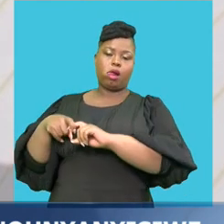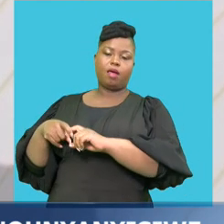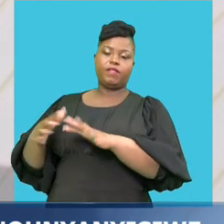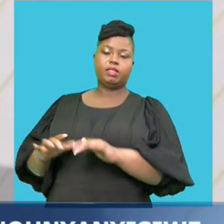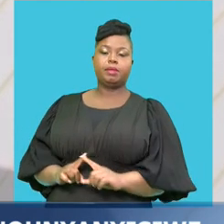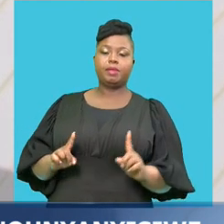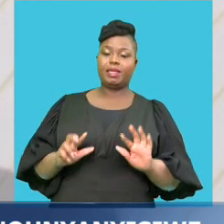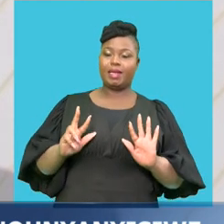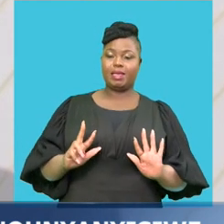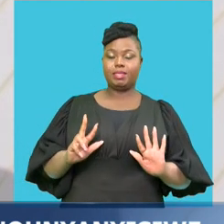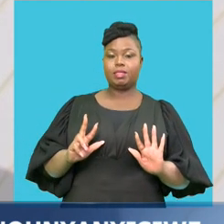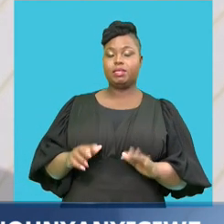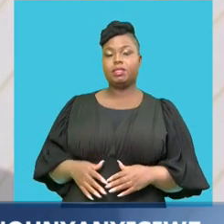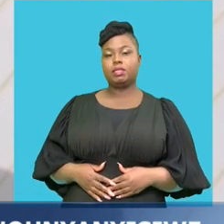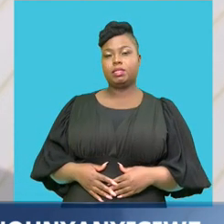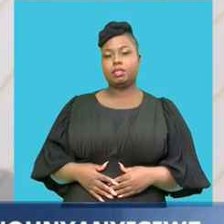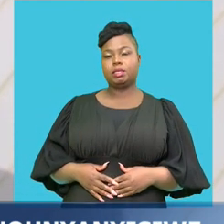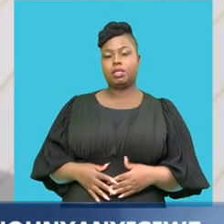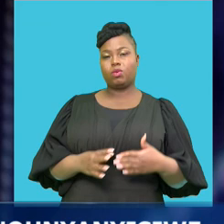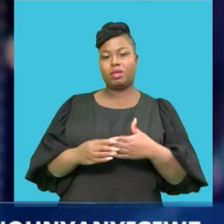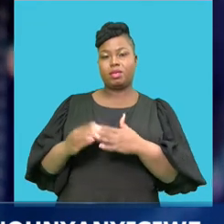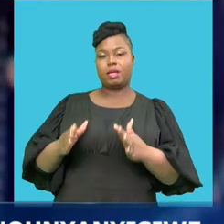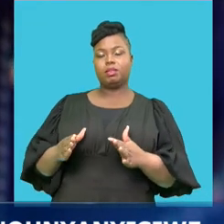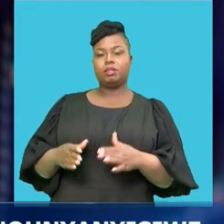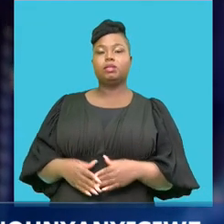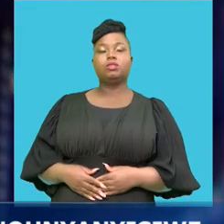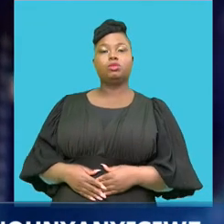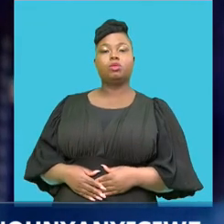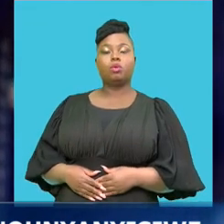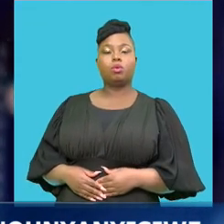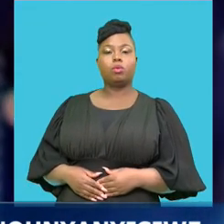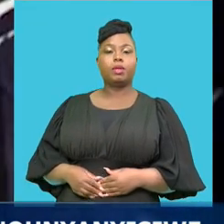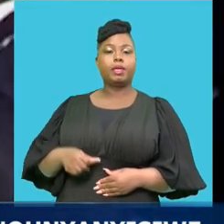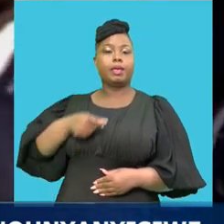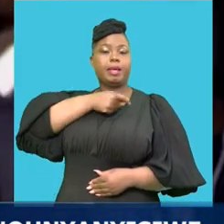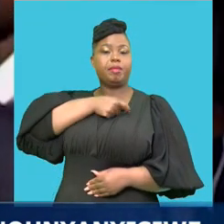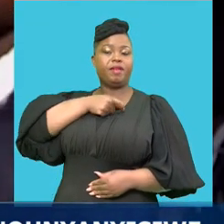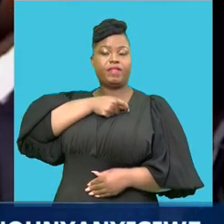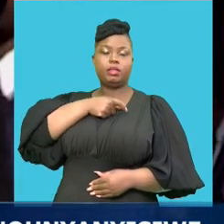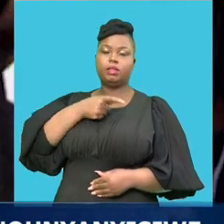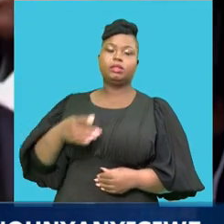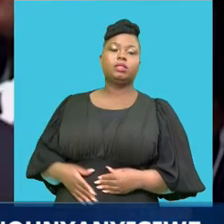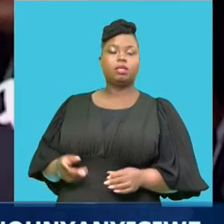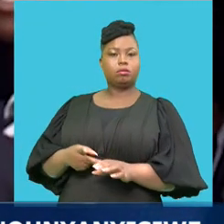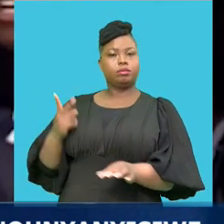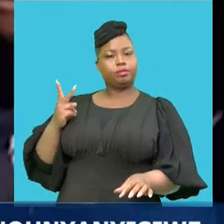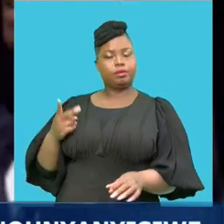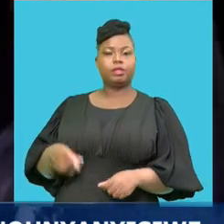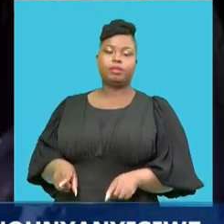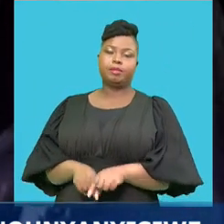8 of them were what you call leaders, prefects for that matter. They were withdrawn